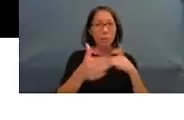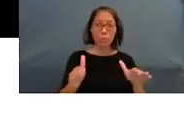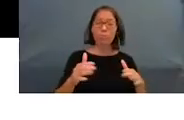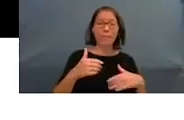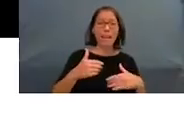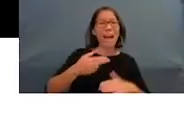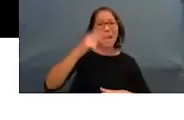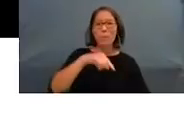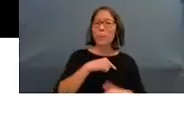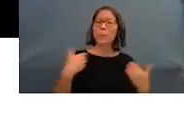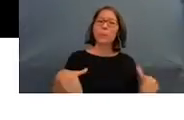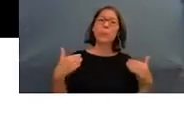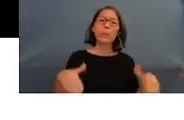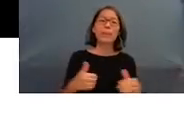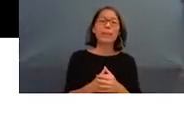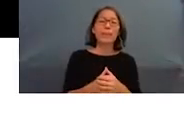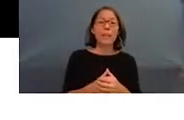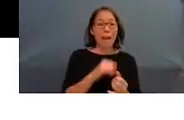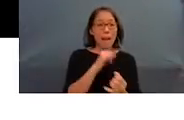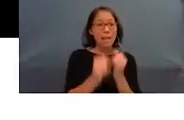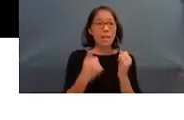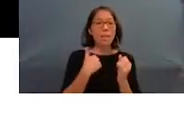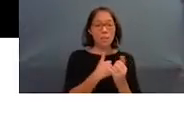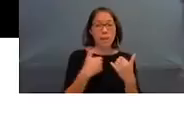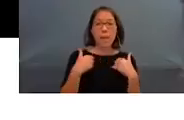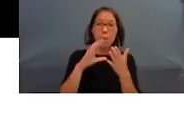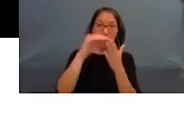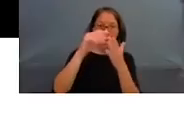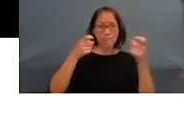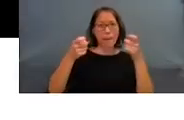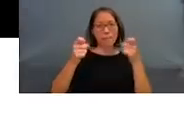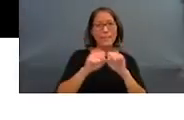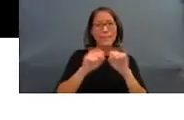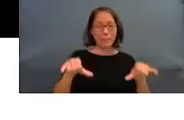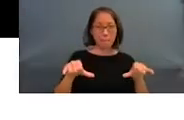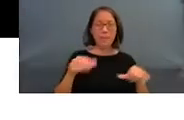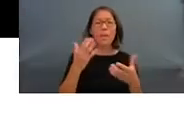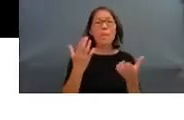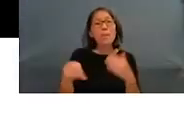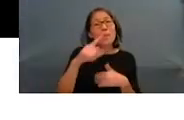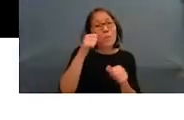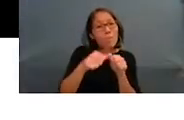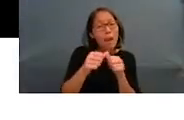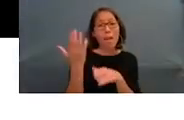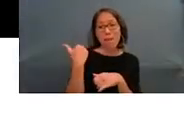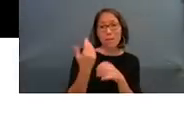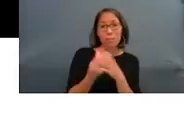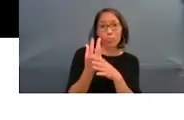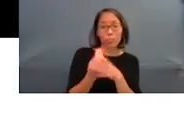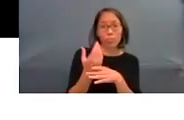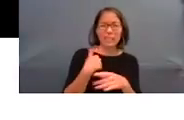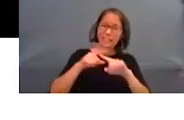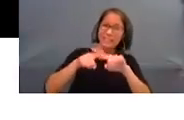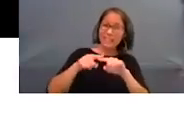then finally, we have acquired a learning management system. You may recall that last spring, we relied upon